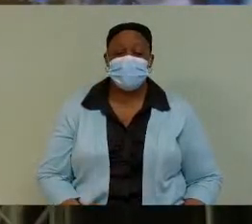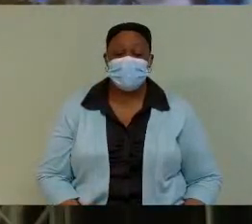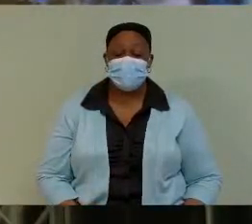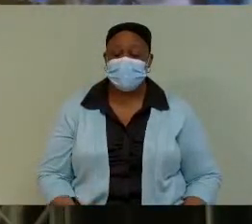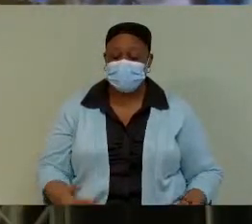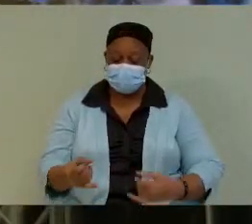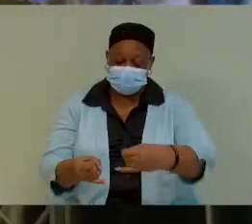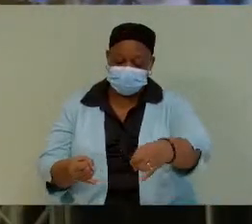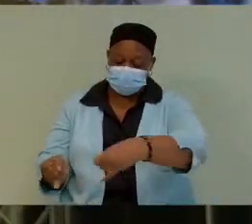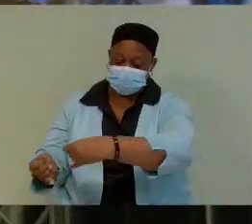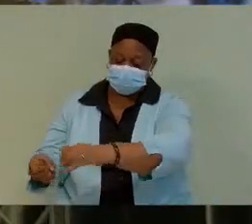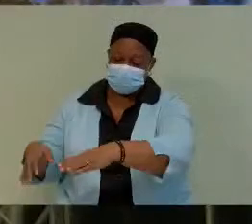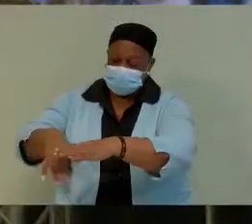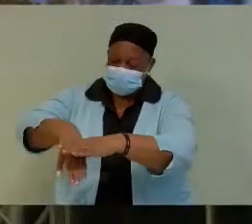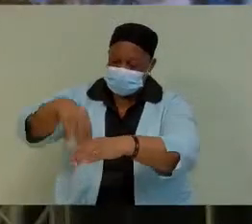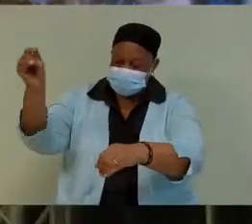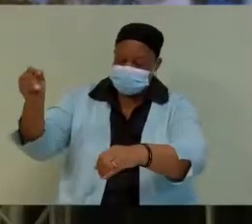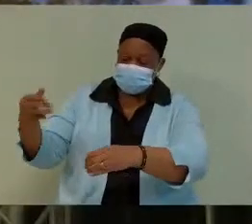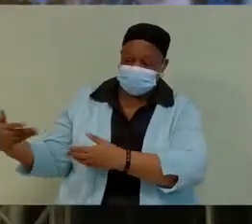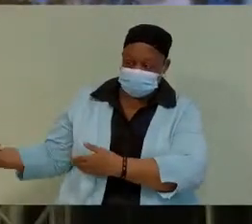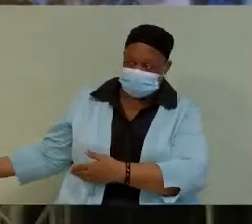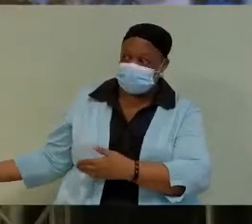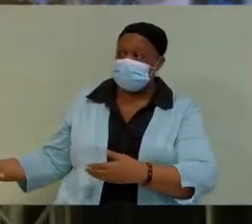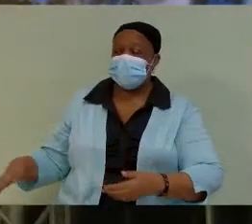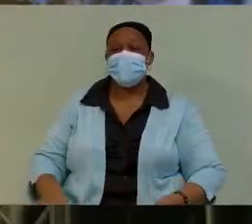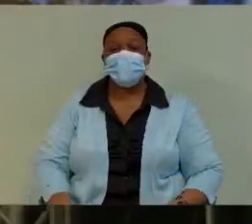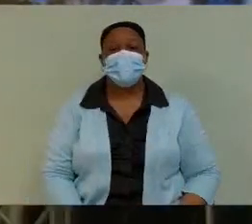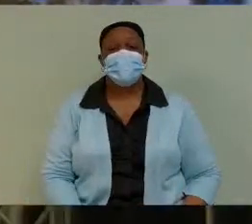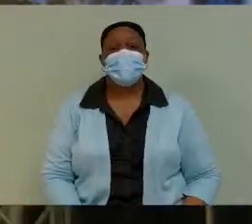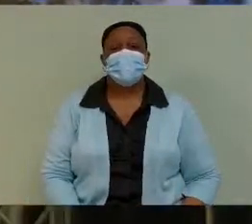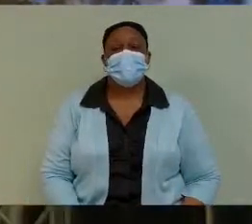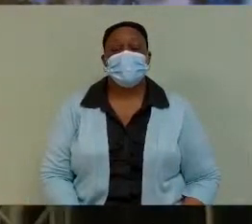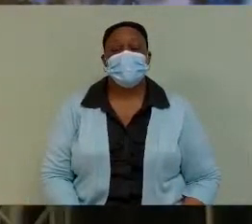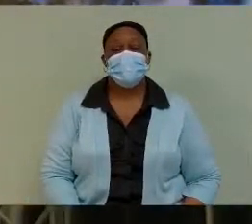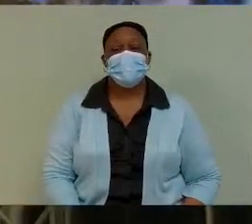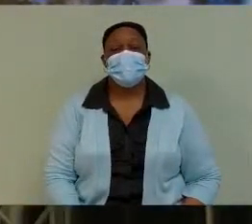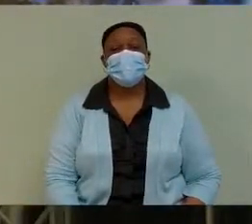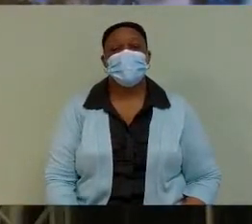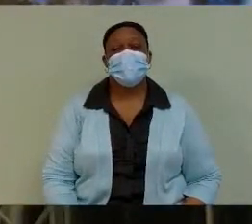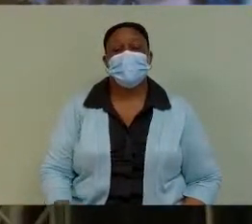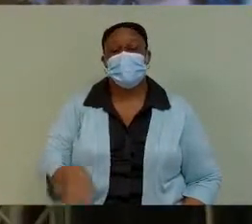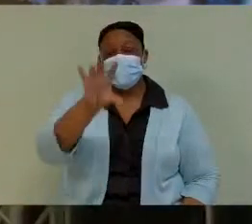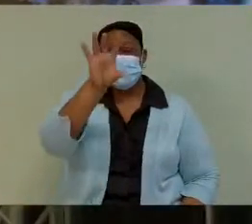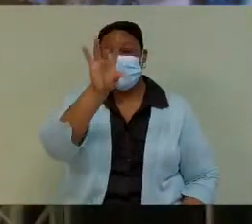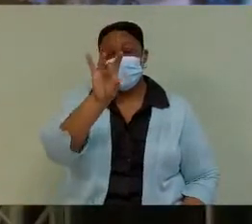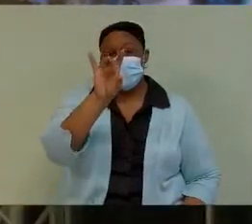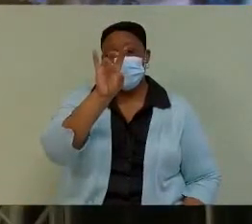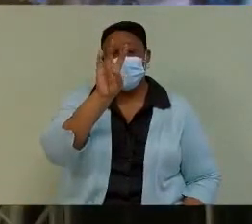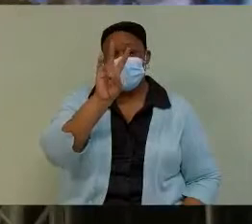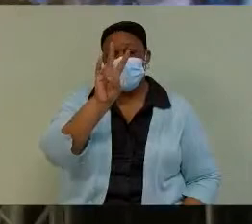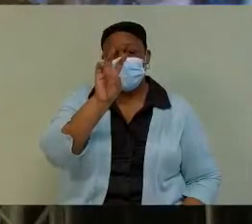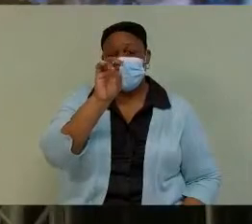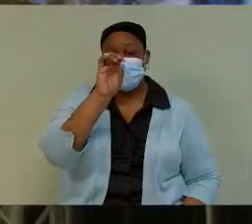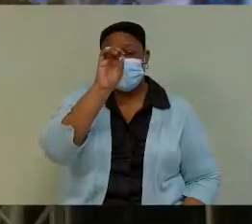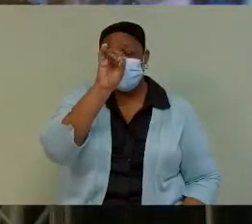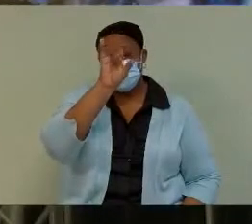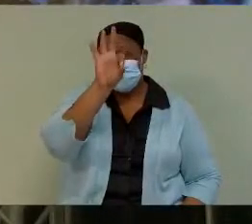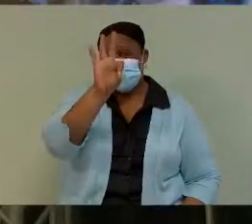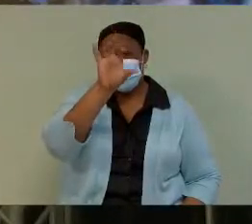on the outside, there were 82 businesses that were in compliance with a